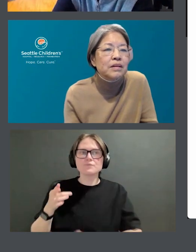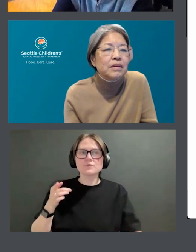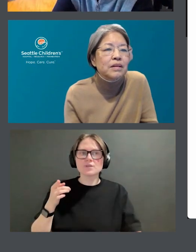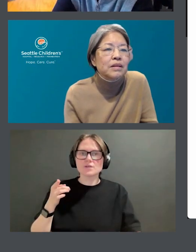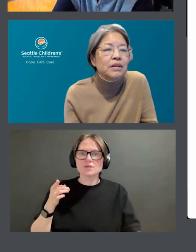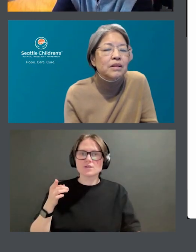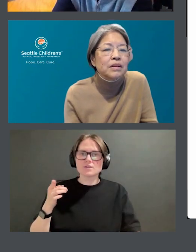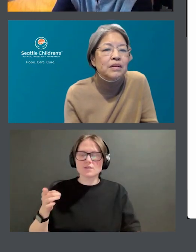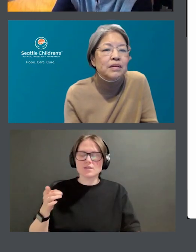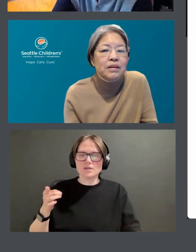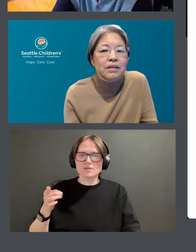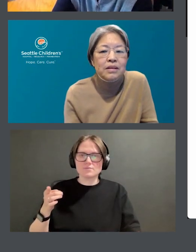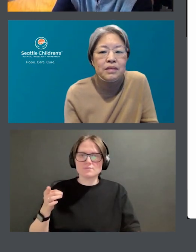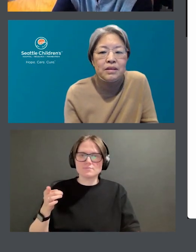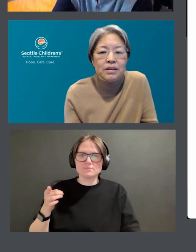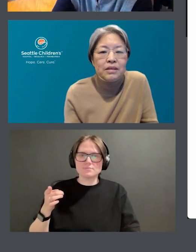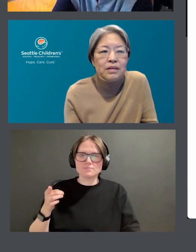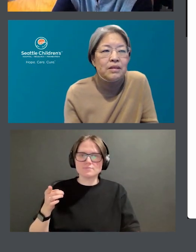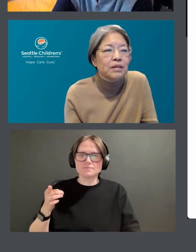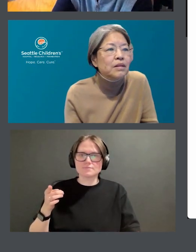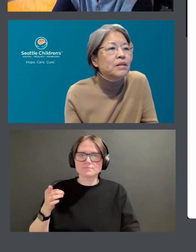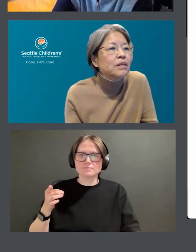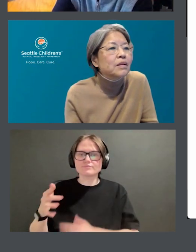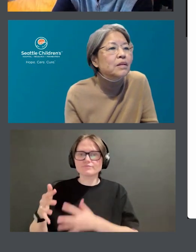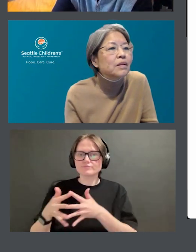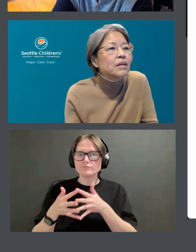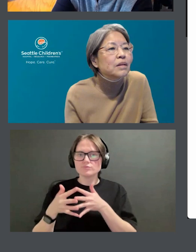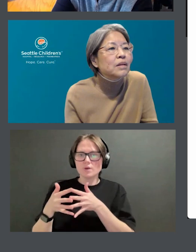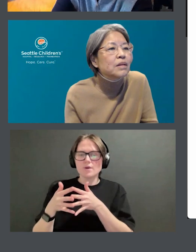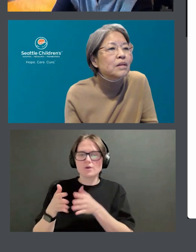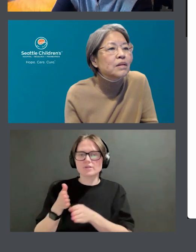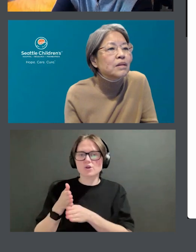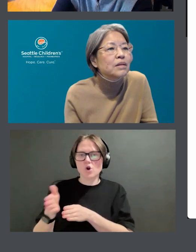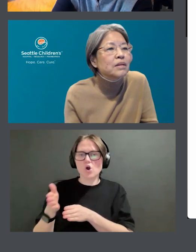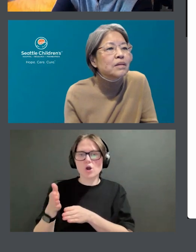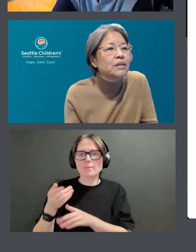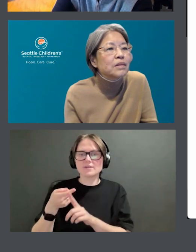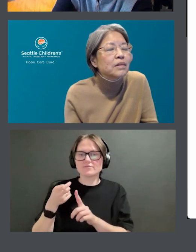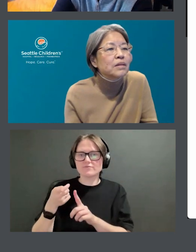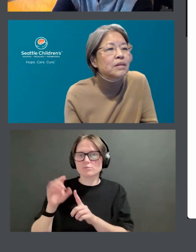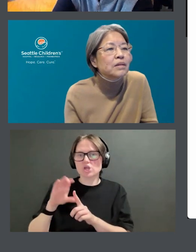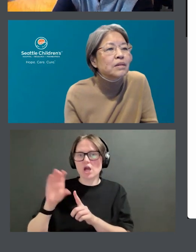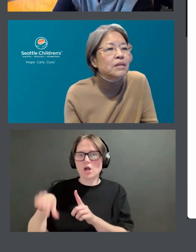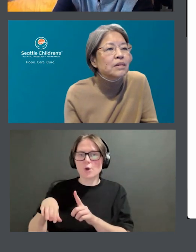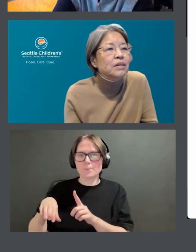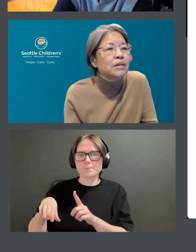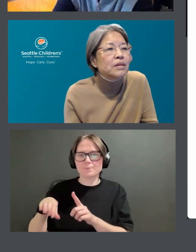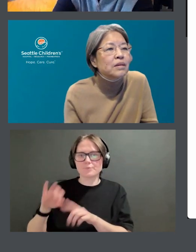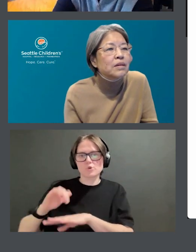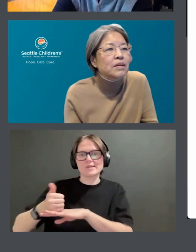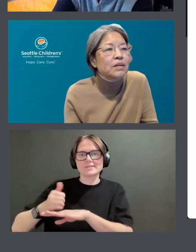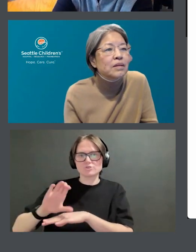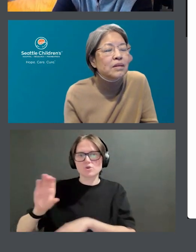American arm is based out of Chicago, and they do look